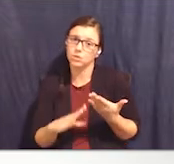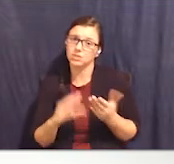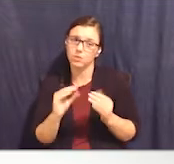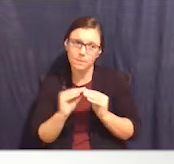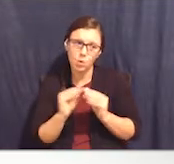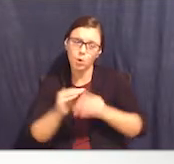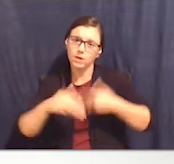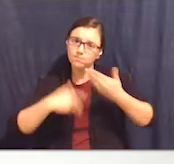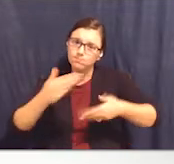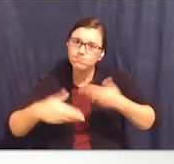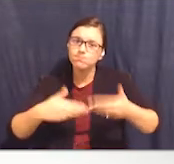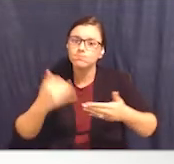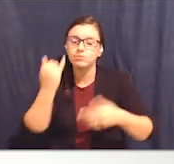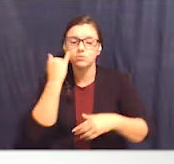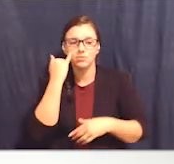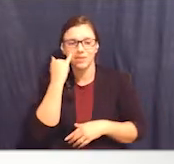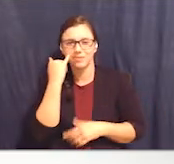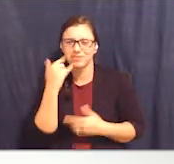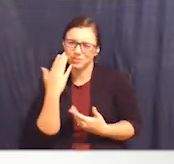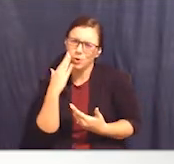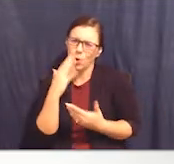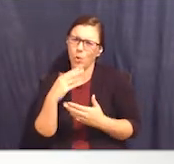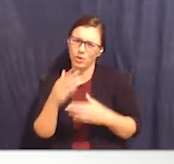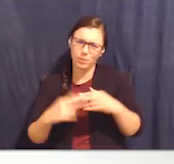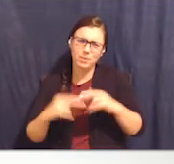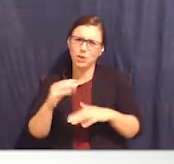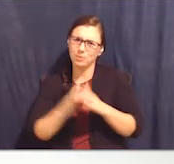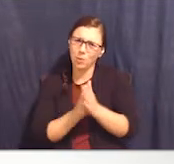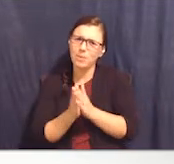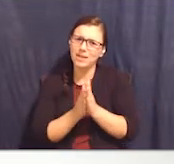with families, because amongst